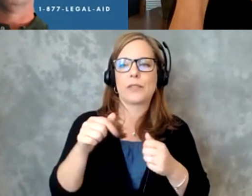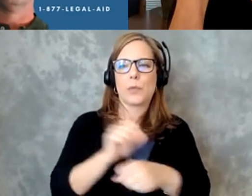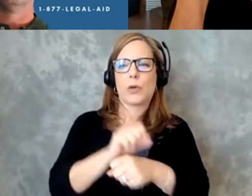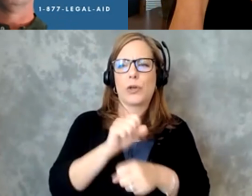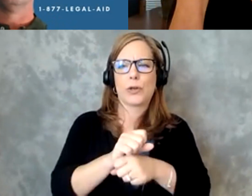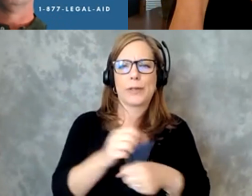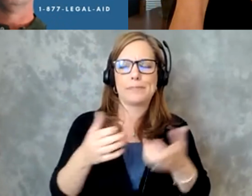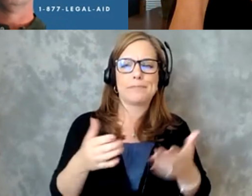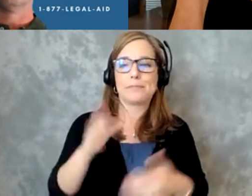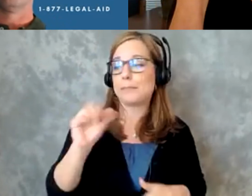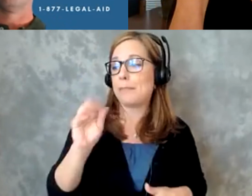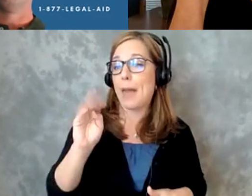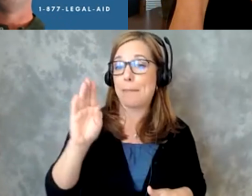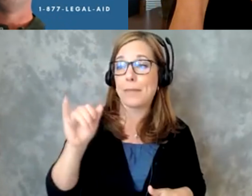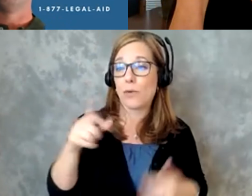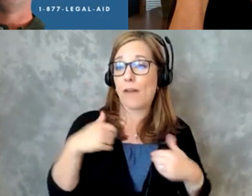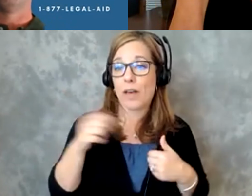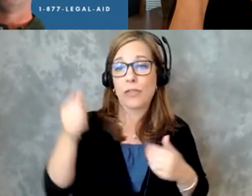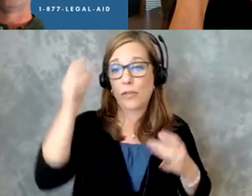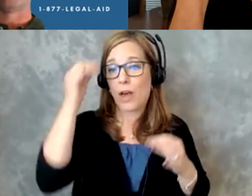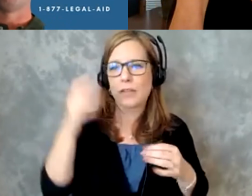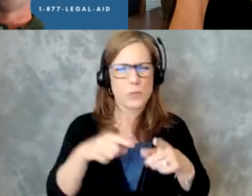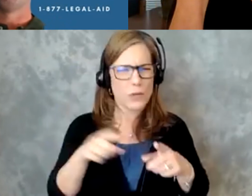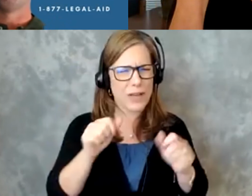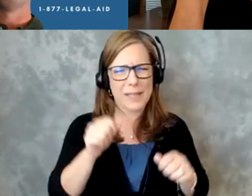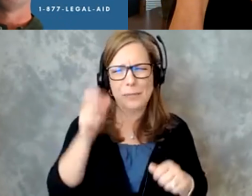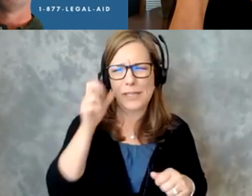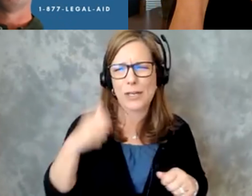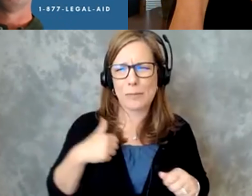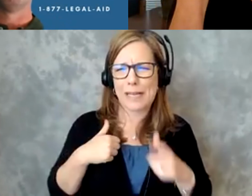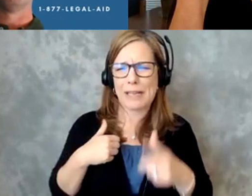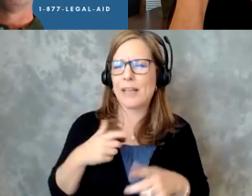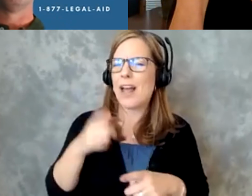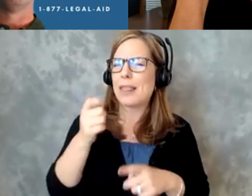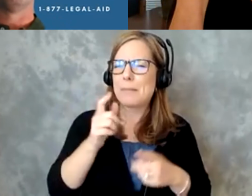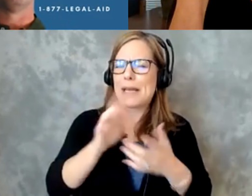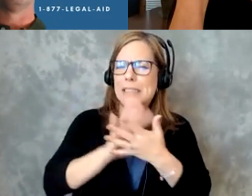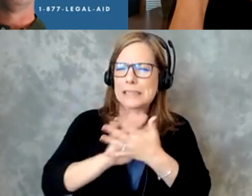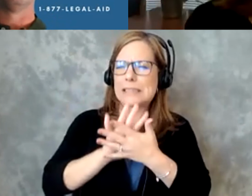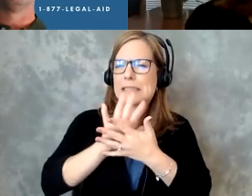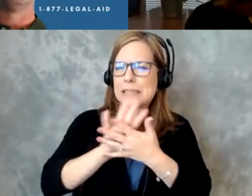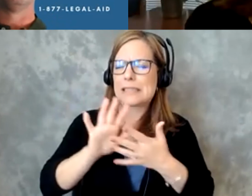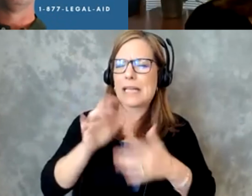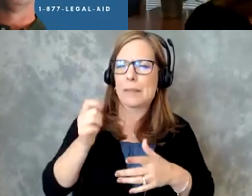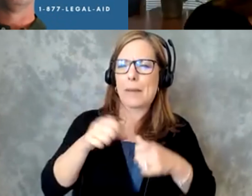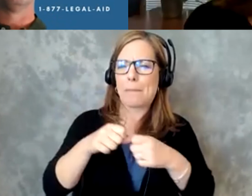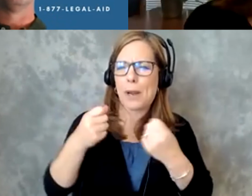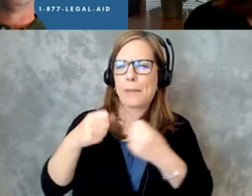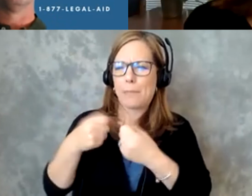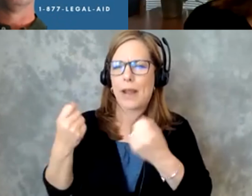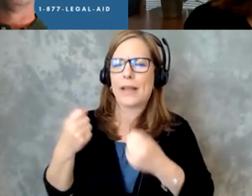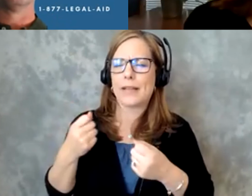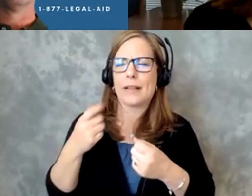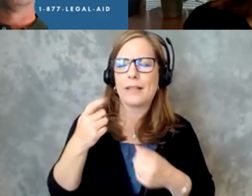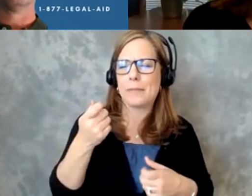thoughts. Were you guys able to hear me? You're breaking up a little bit. Yeah, A you're little, kind of an echo. I Yeah. was